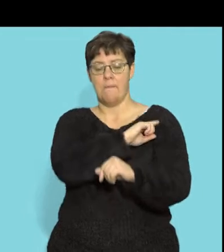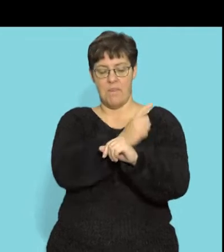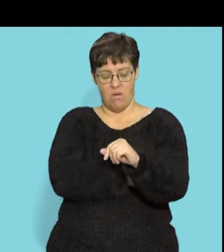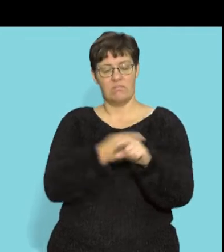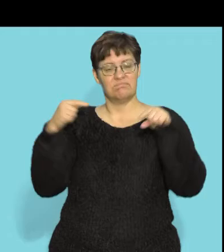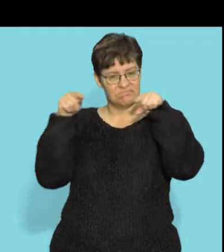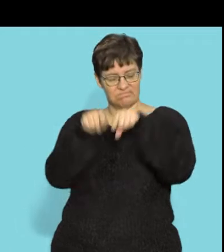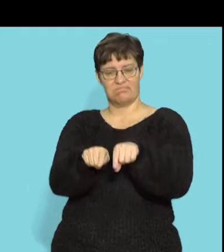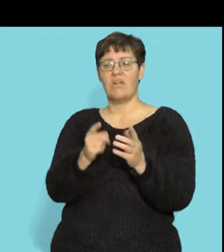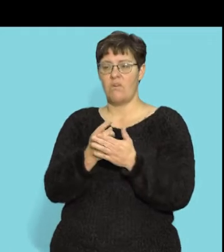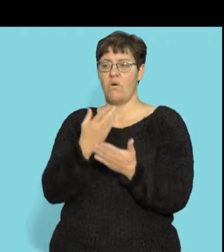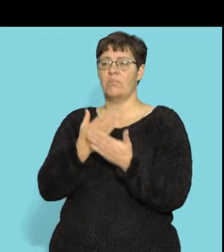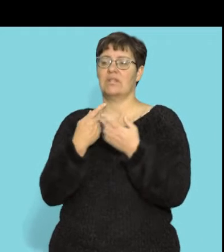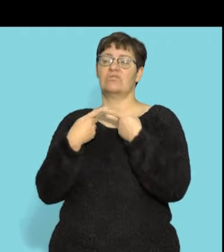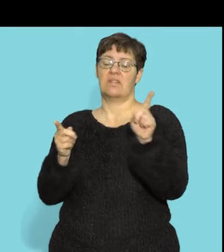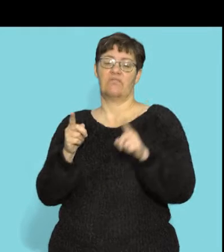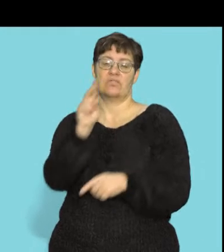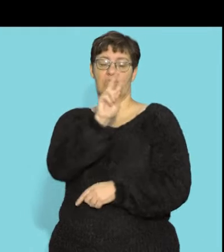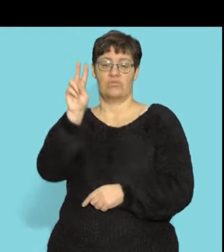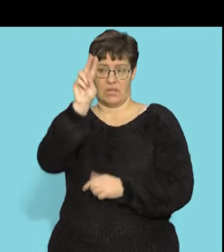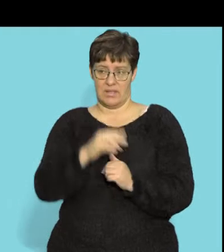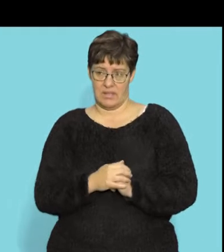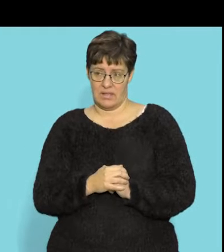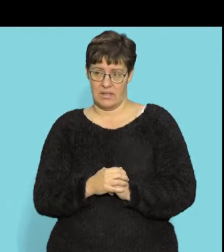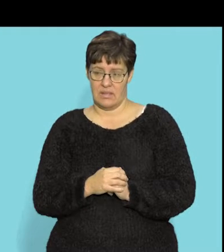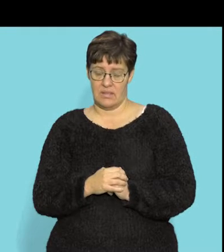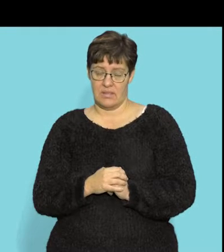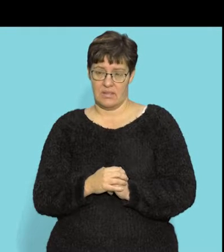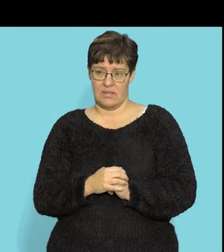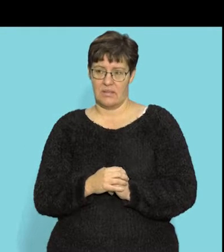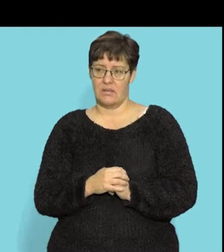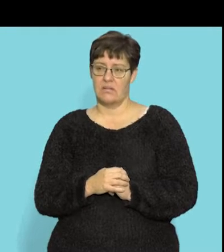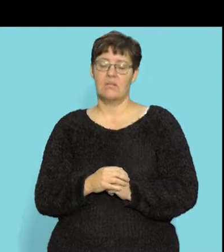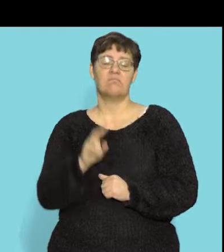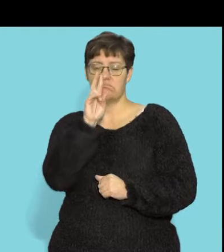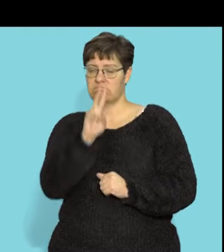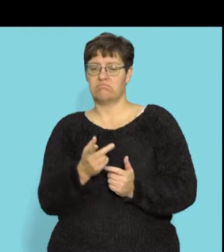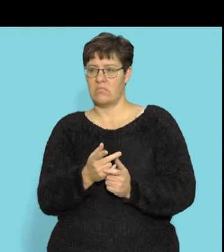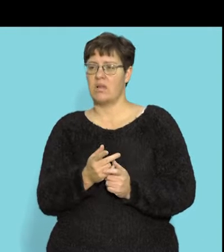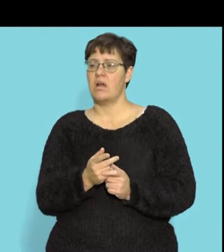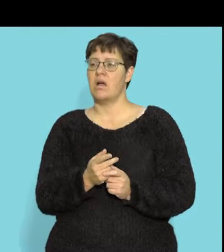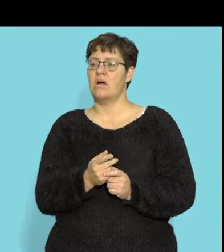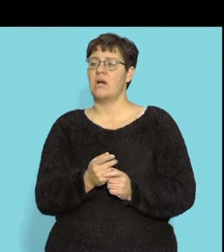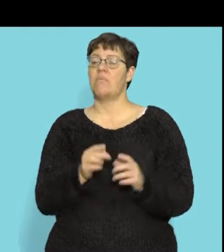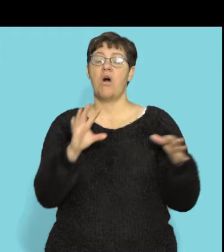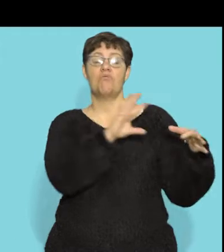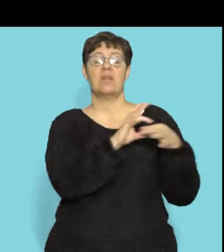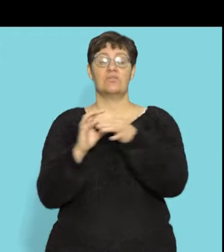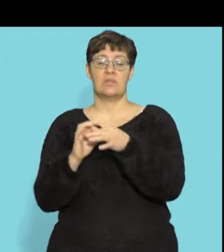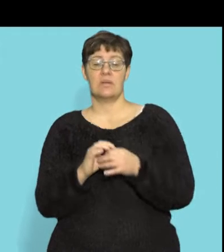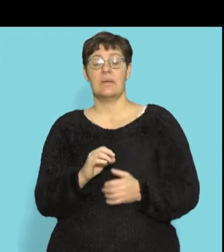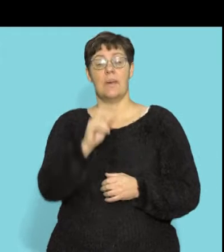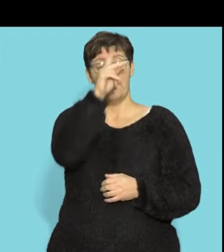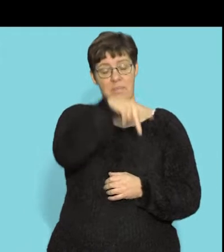power is directly proportional to potential difference squared. So if that is constant, we can actually derive this